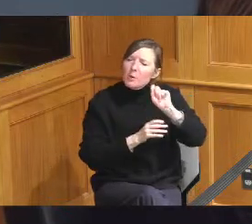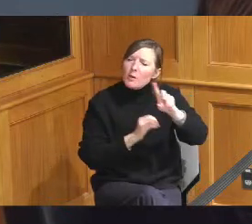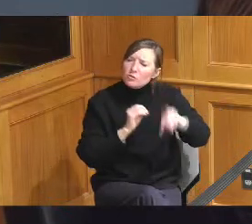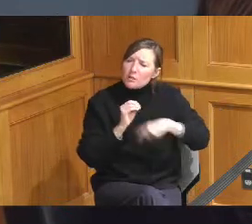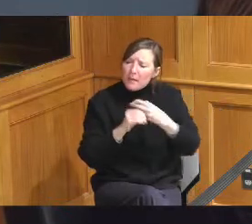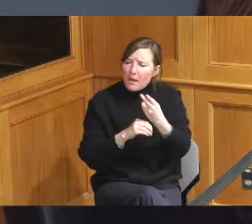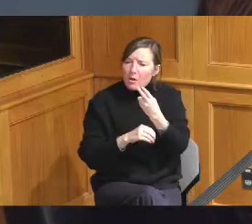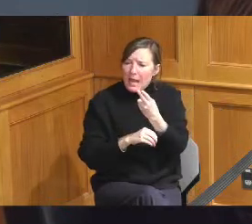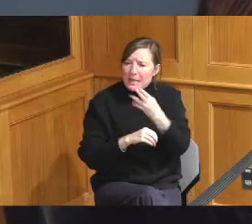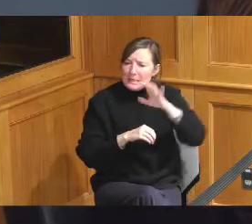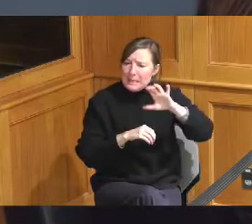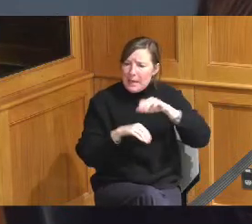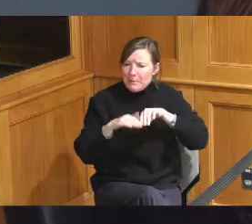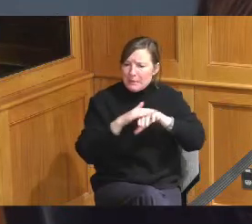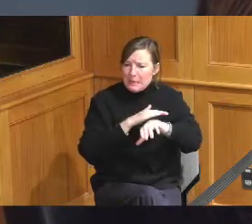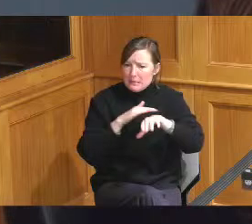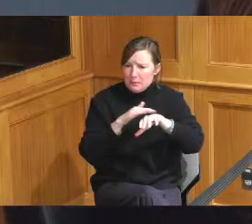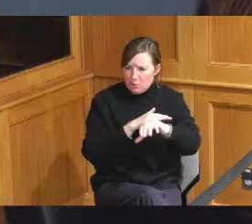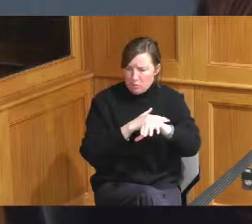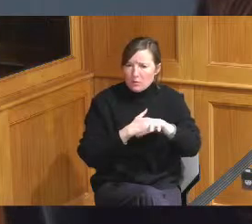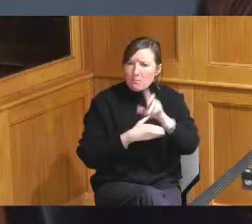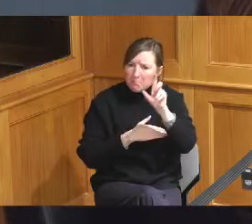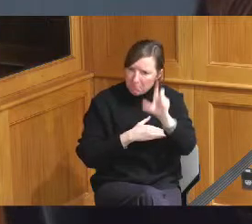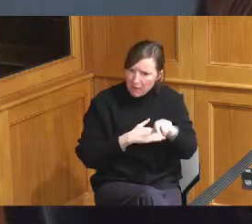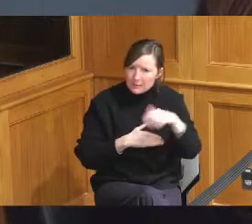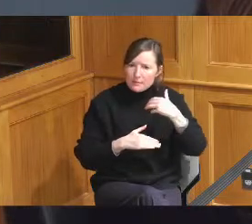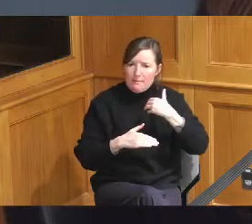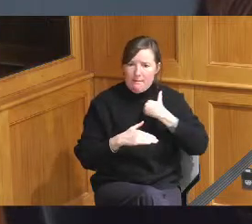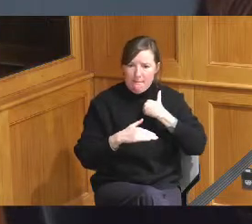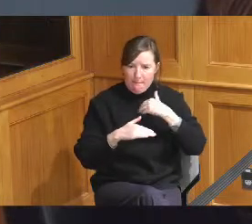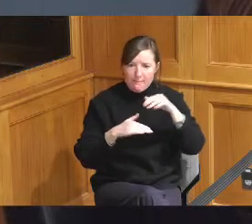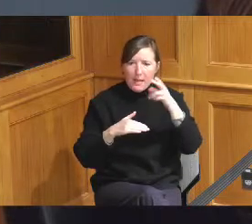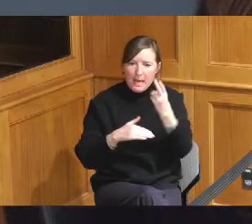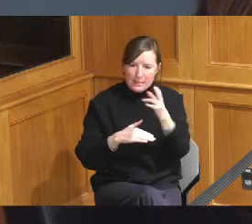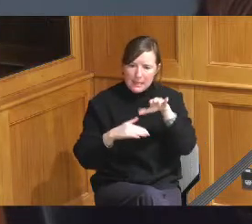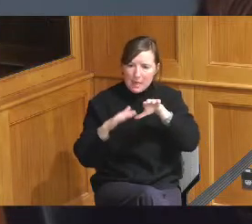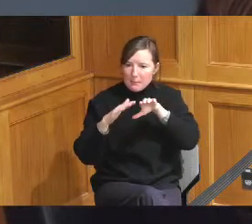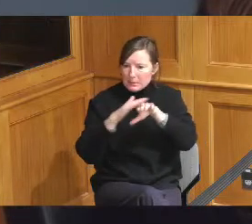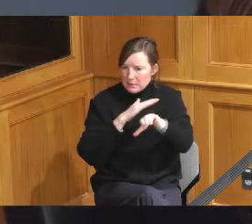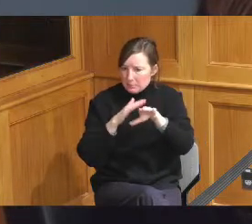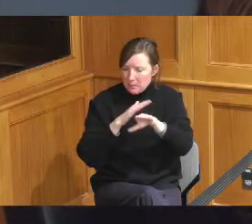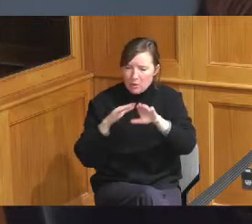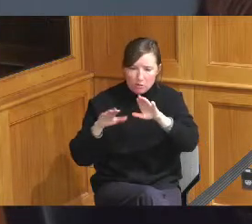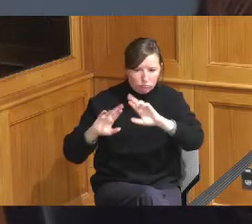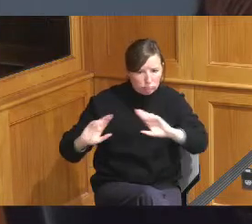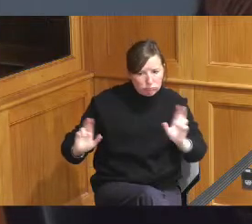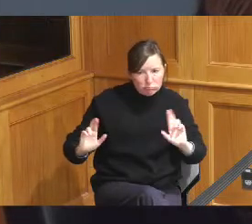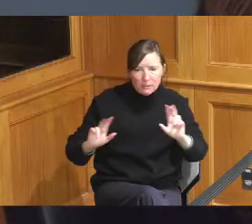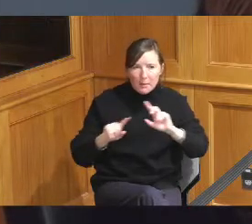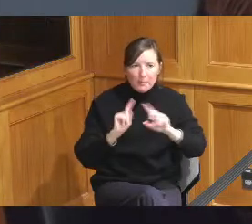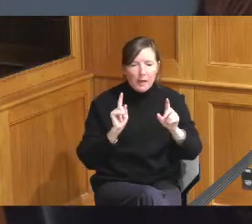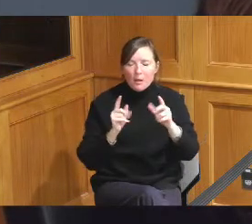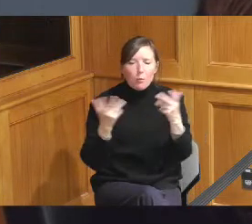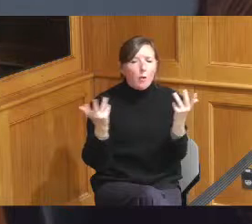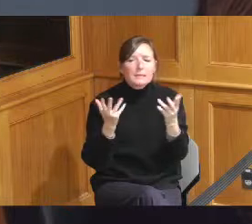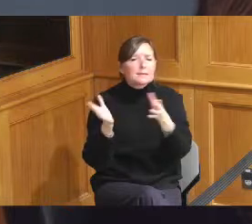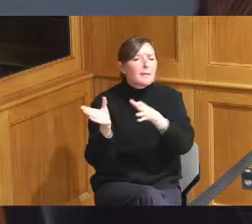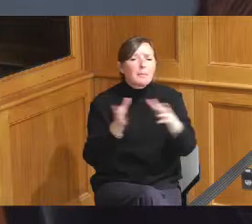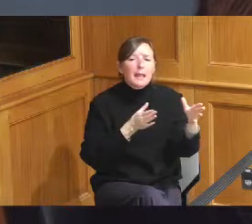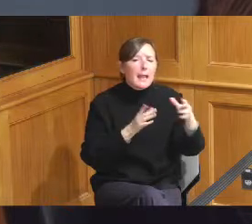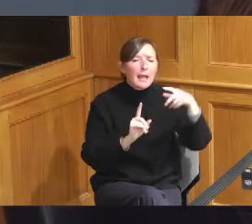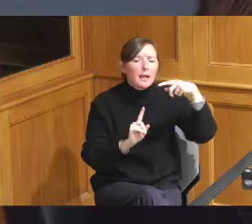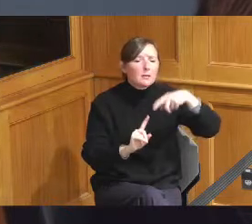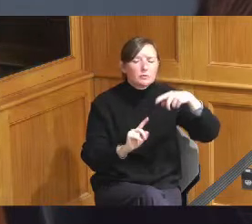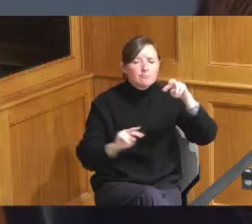We know as developers you have to have a certain amount of handicap accessibility, but I asked for the plan to specifically look at